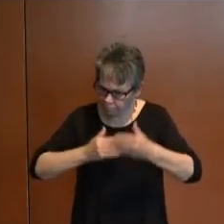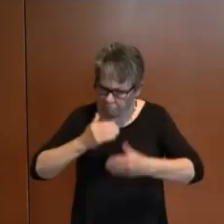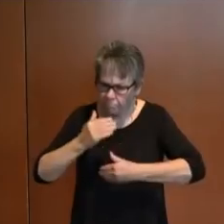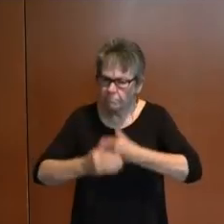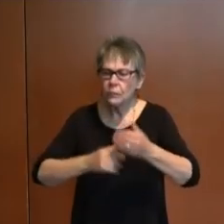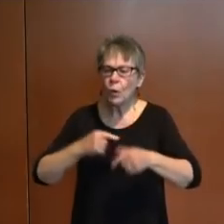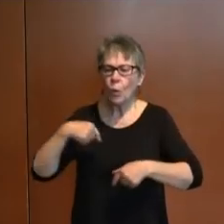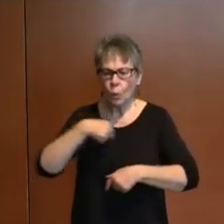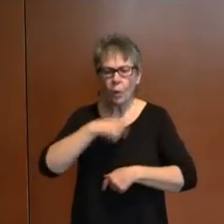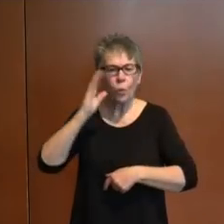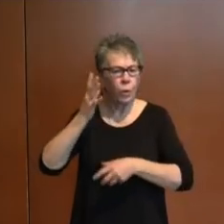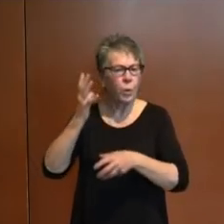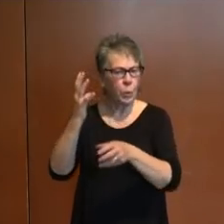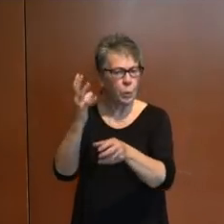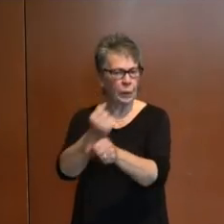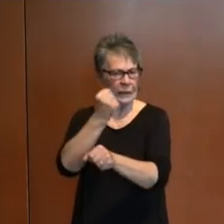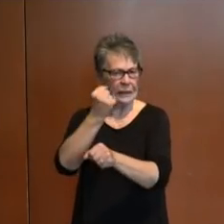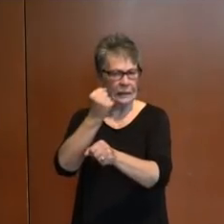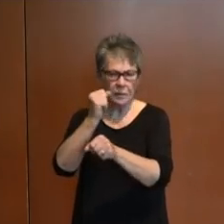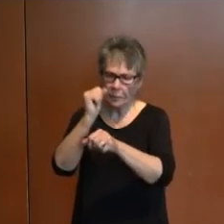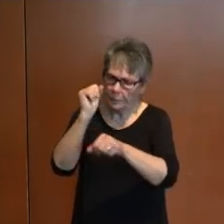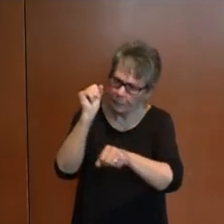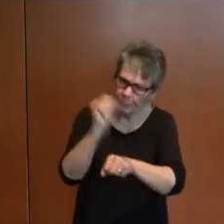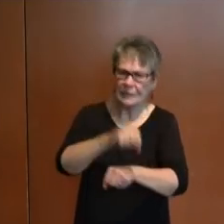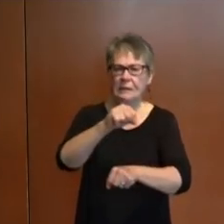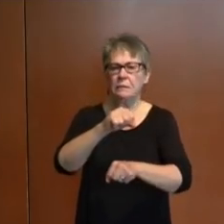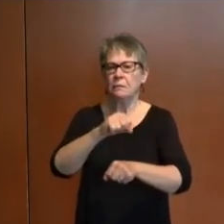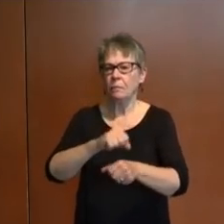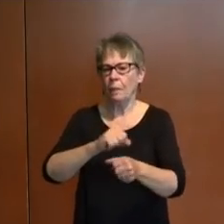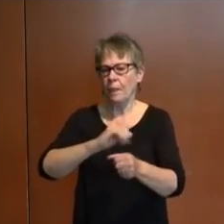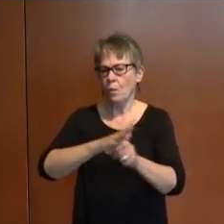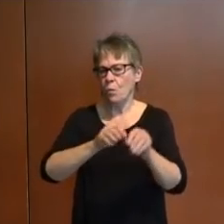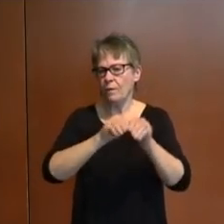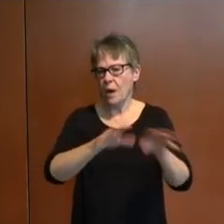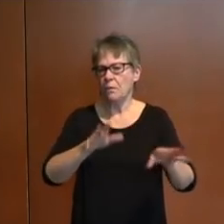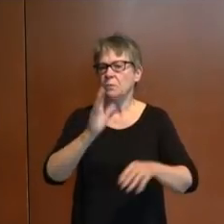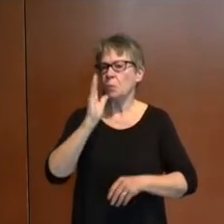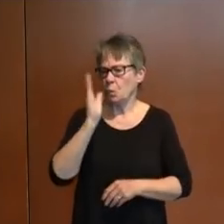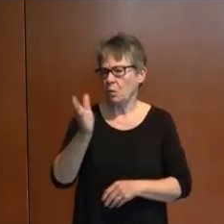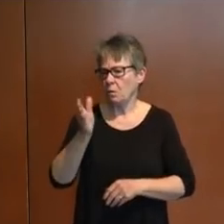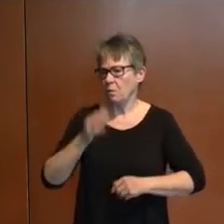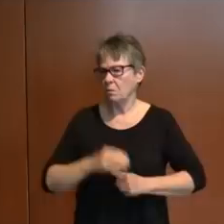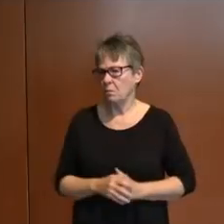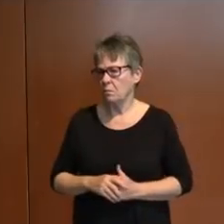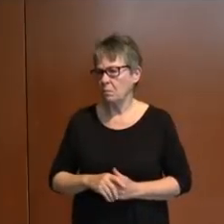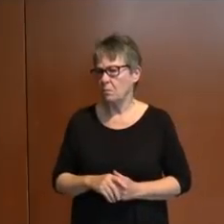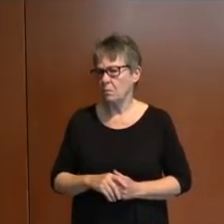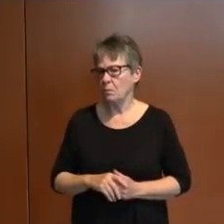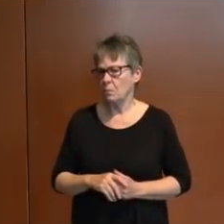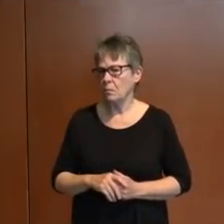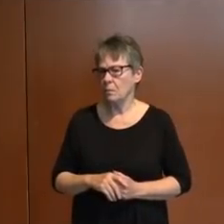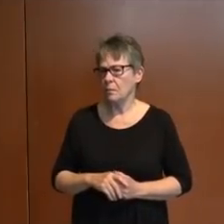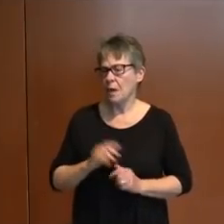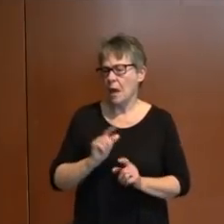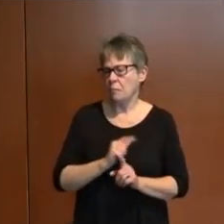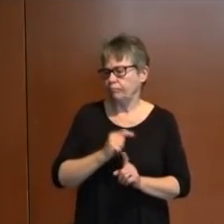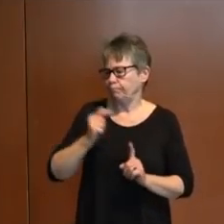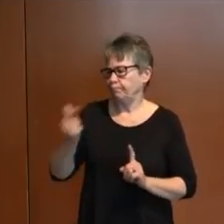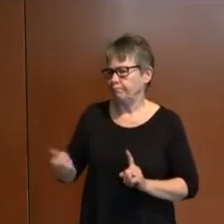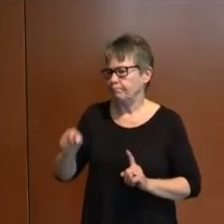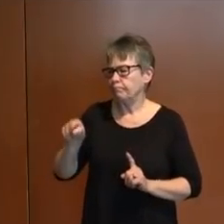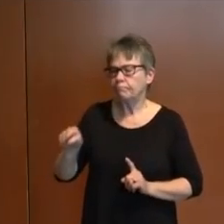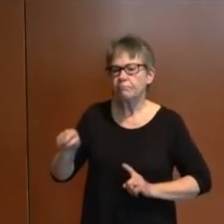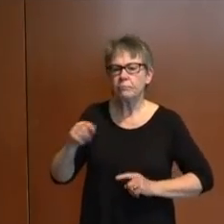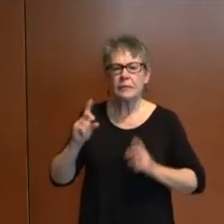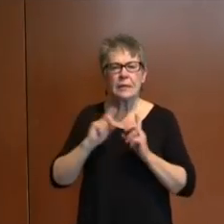please help me welcome the woman who needs no introduction, the Commissioner of the Department of Health, Judy Persichilli. Thank you, Governor. Good afternoon,